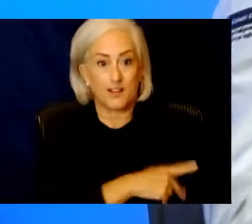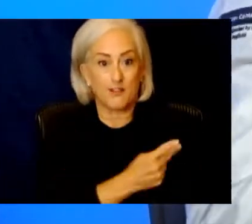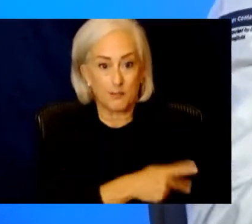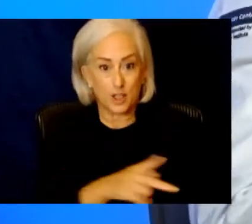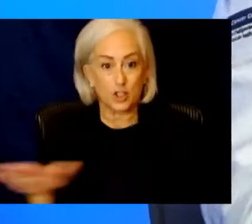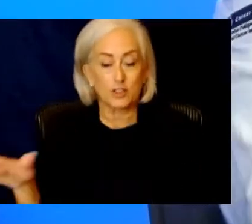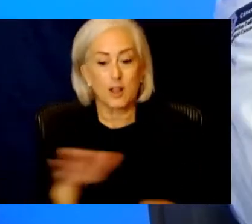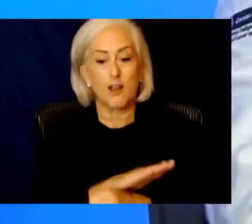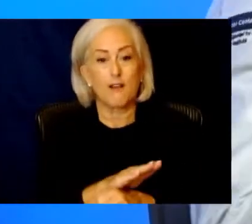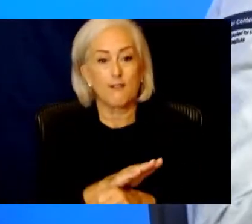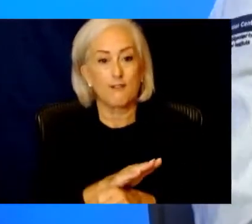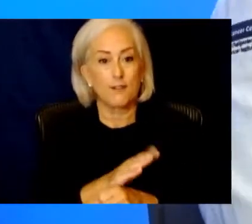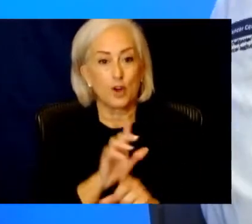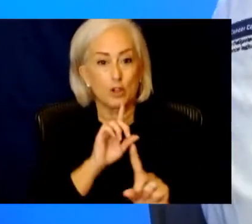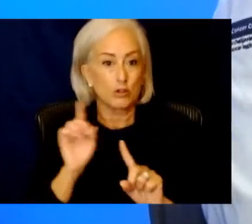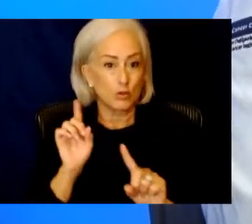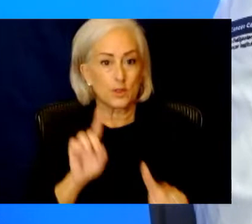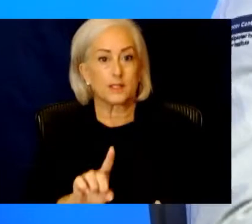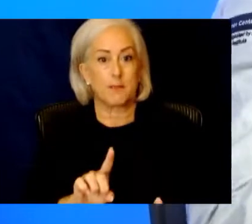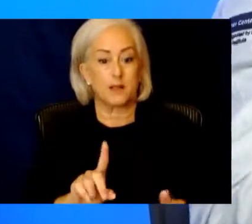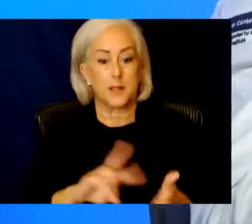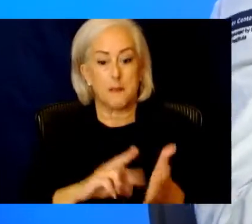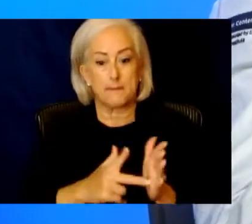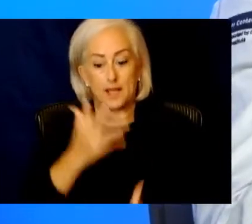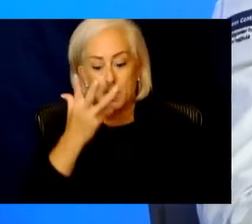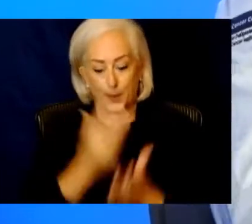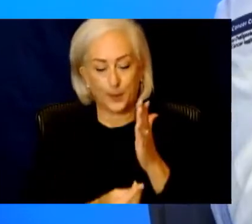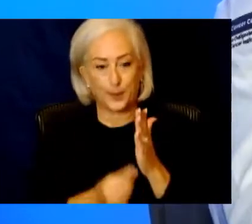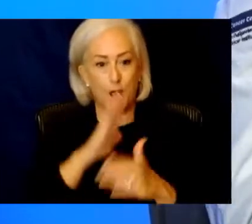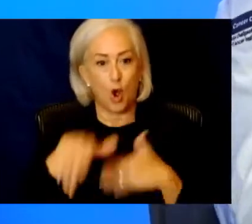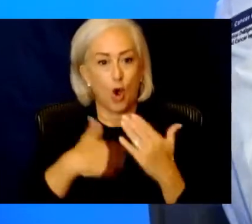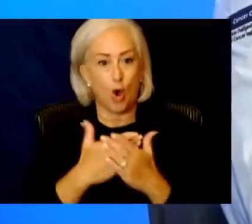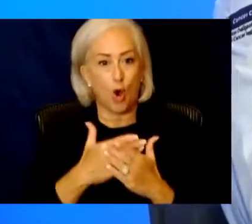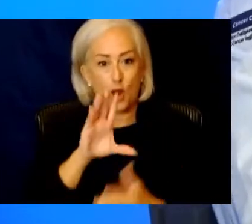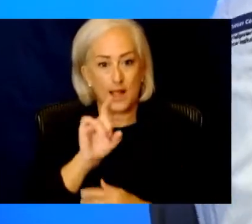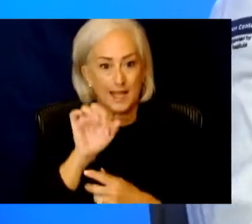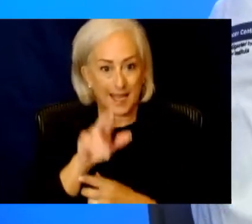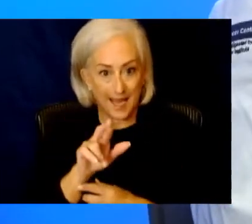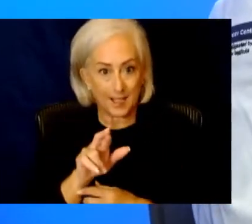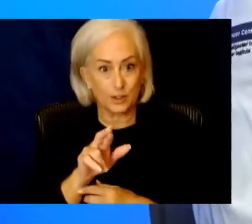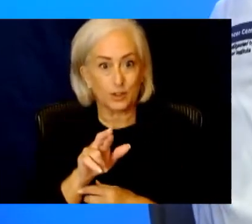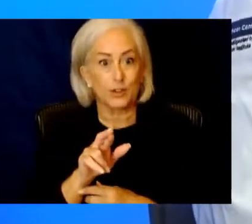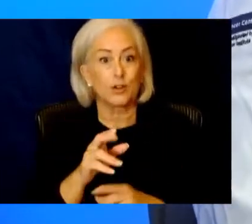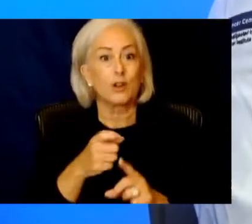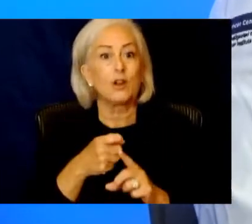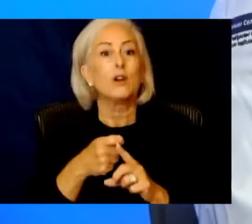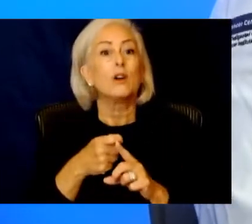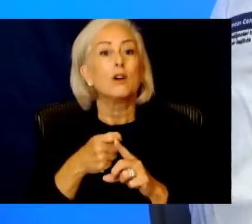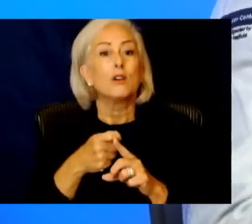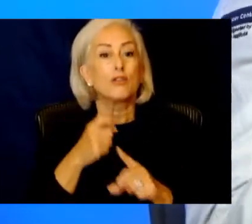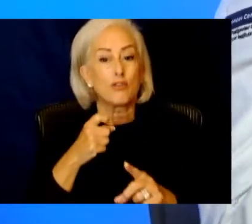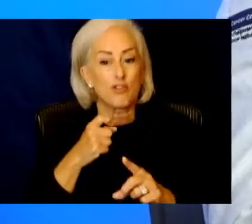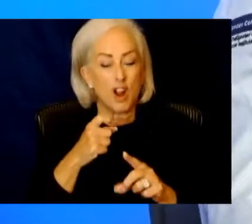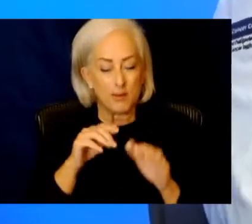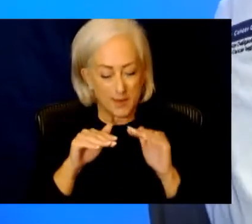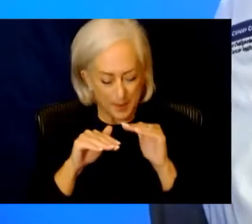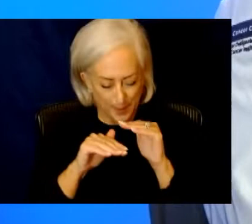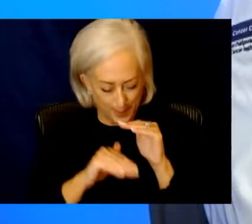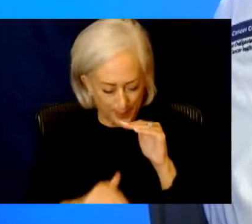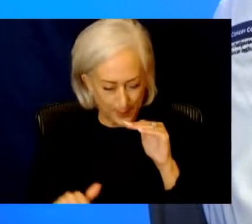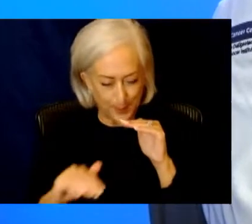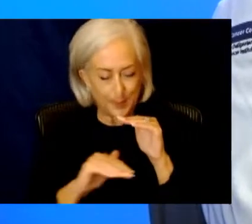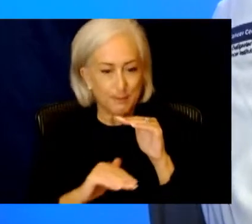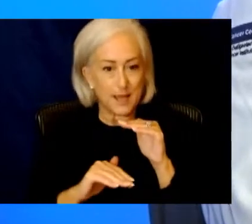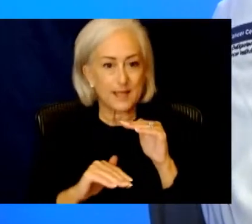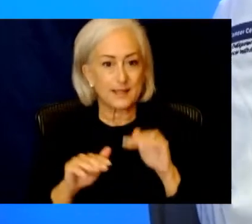means absolute disappearance of their cancer on the macroscopic or the microscopic level. And this also results in a